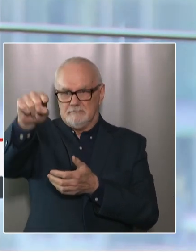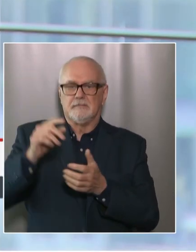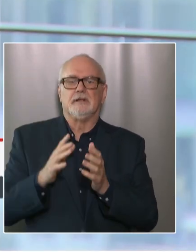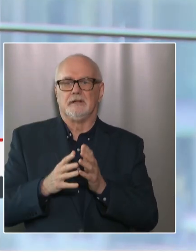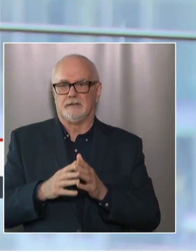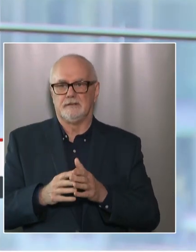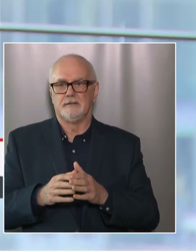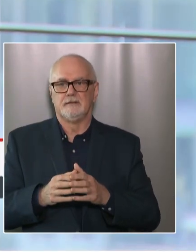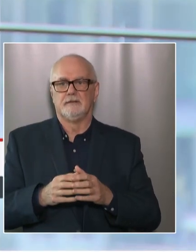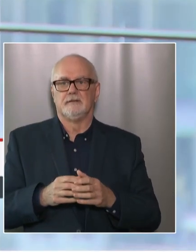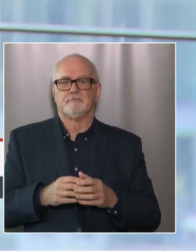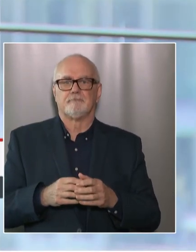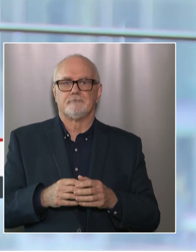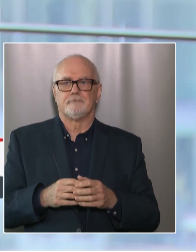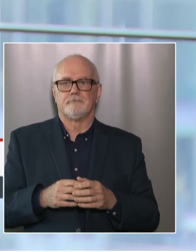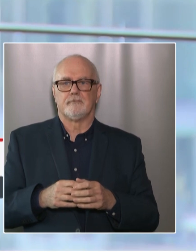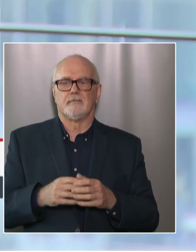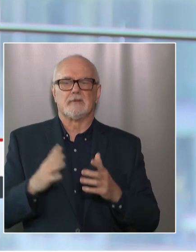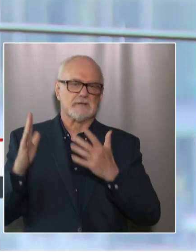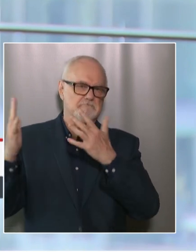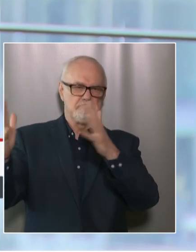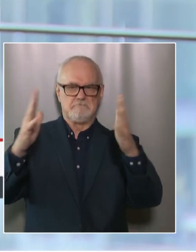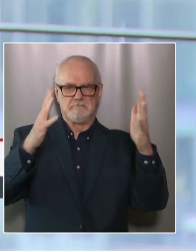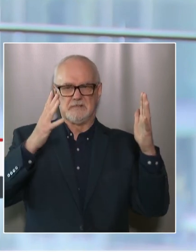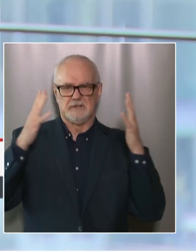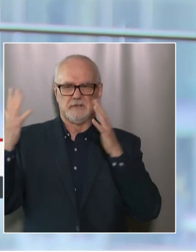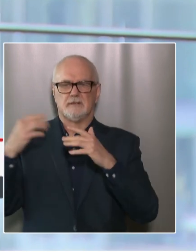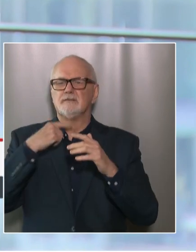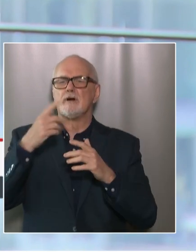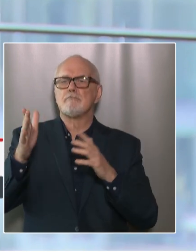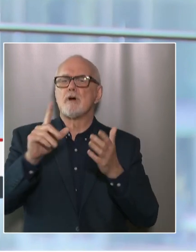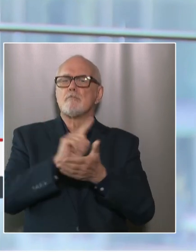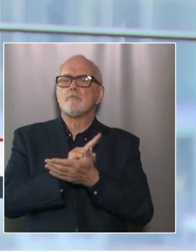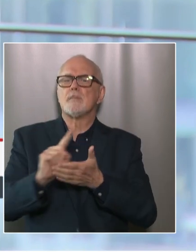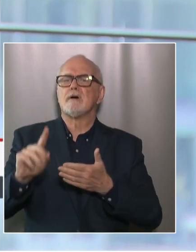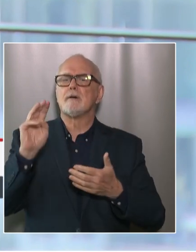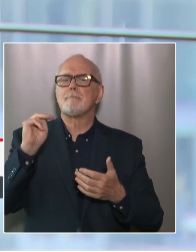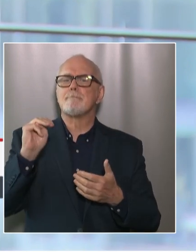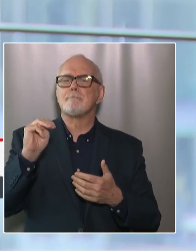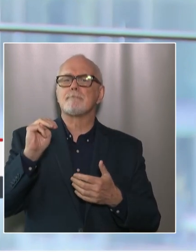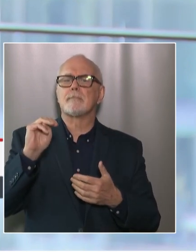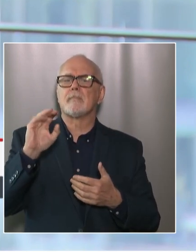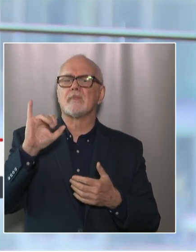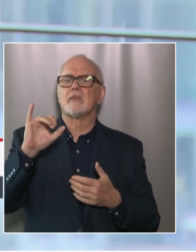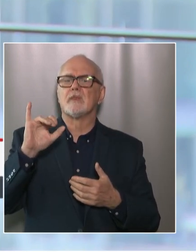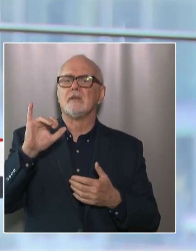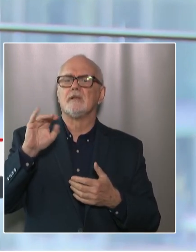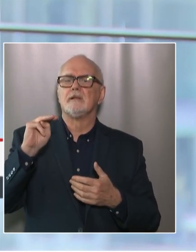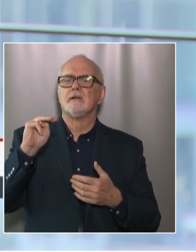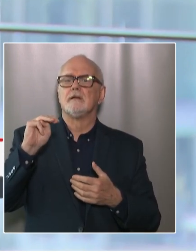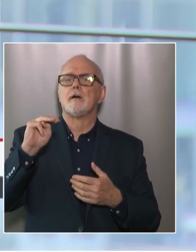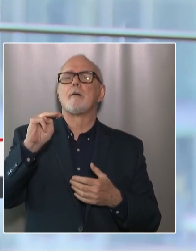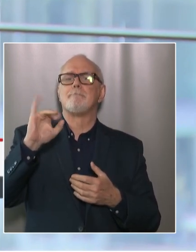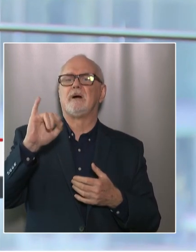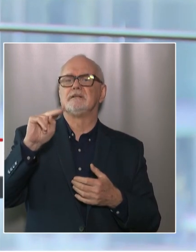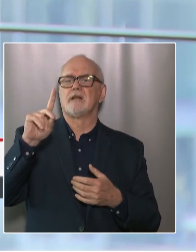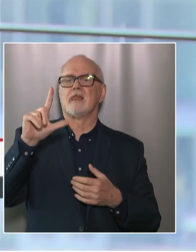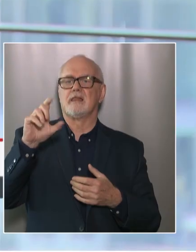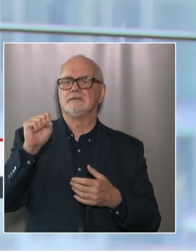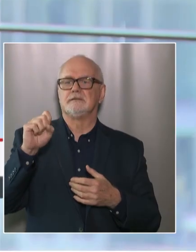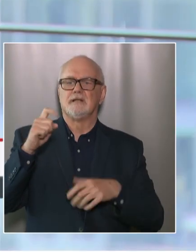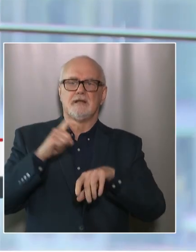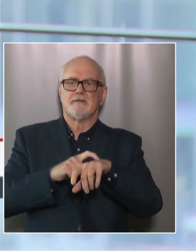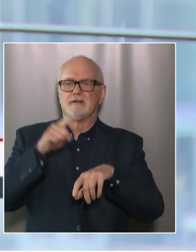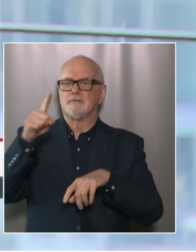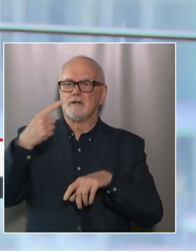I said, hey, I think the week of March Madness will be easy. Just, take off the early part of the week and then plug back in on Wednesday. He's been running